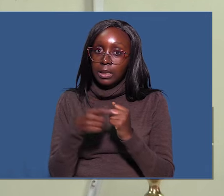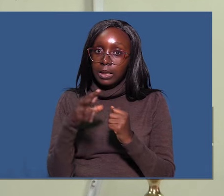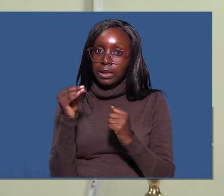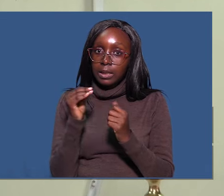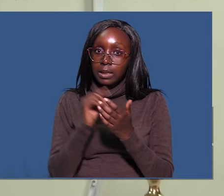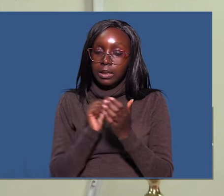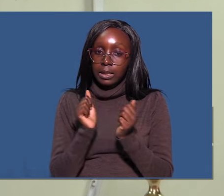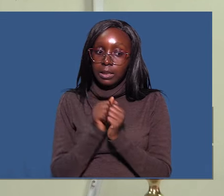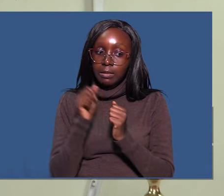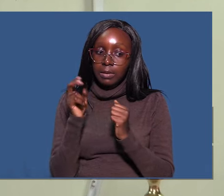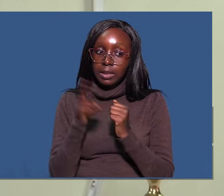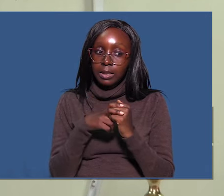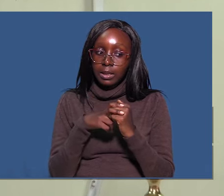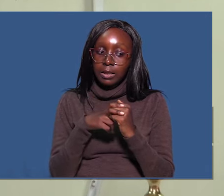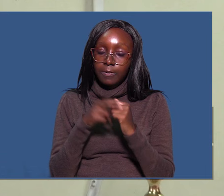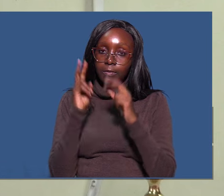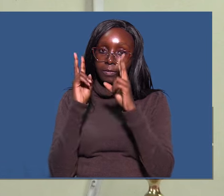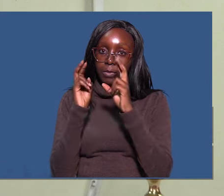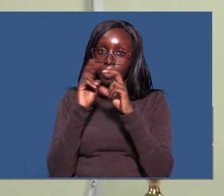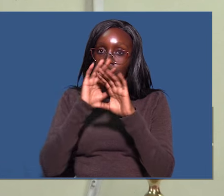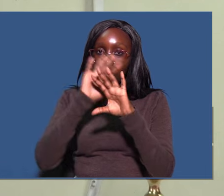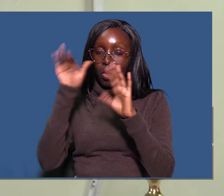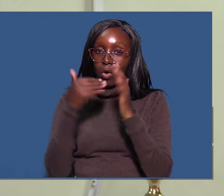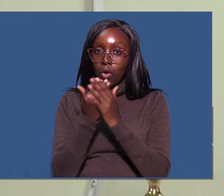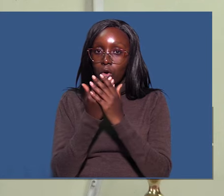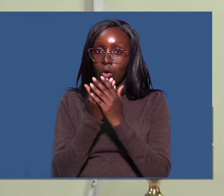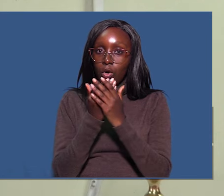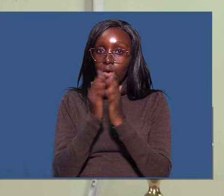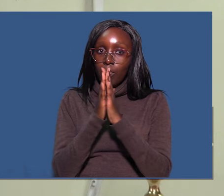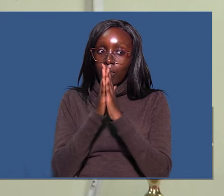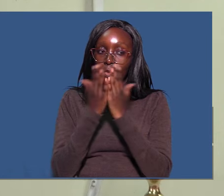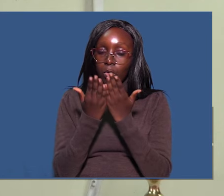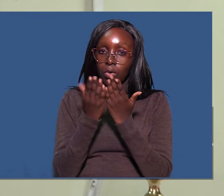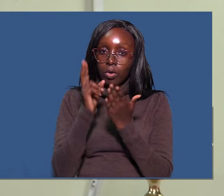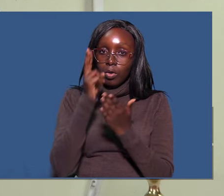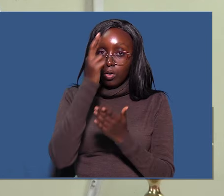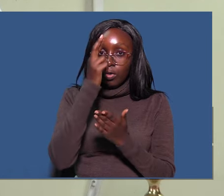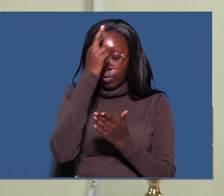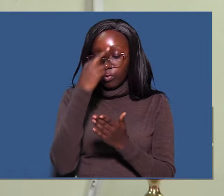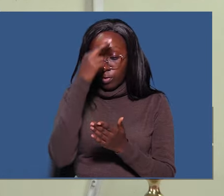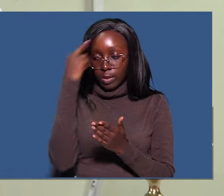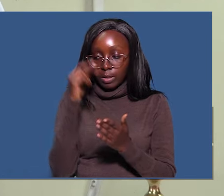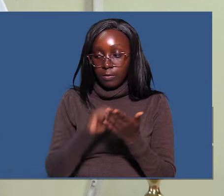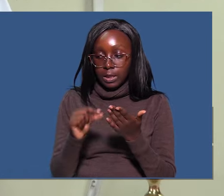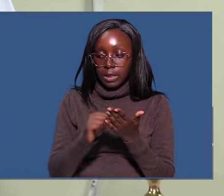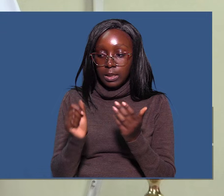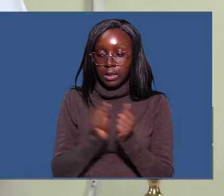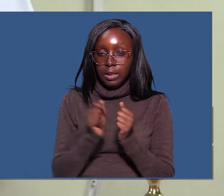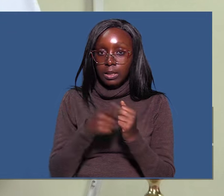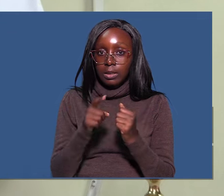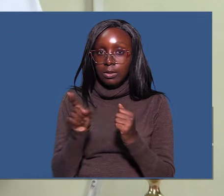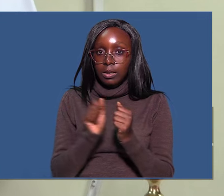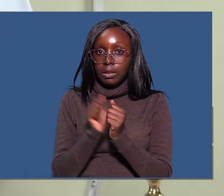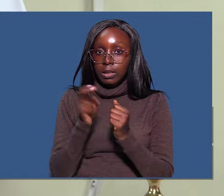the theme of the entire book of Romans. Let's read it, verse 16 and 17 together. For I